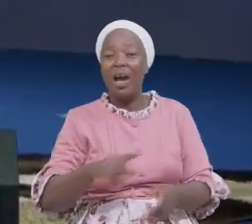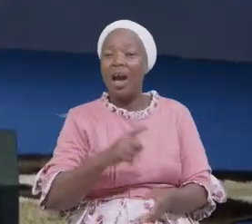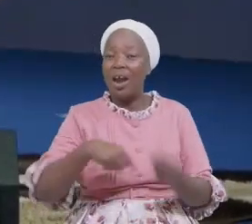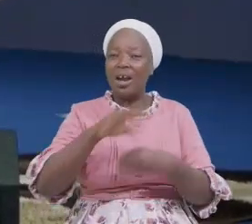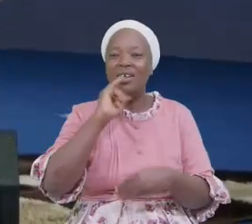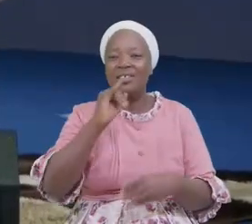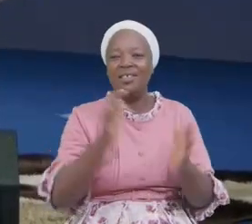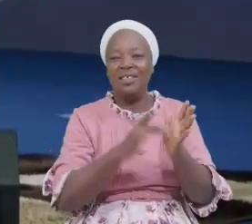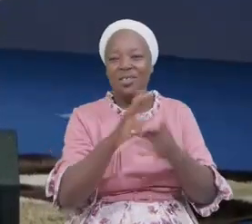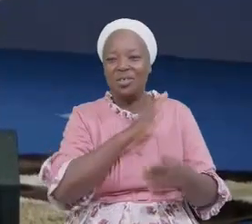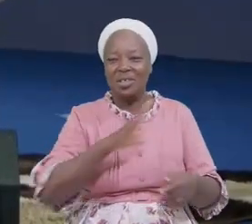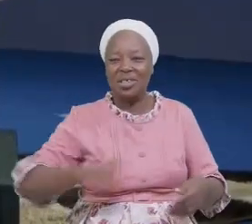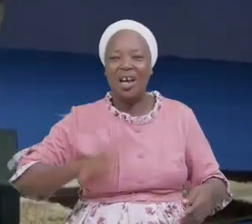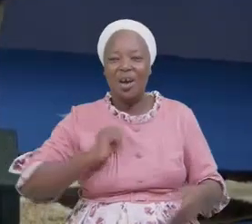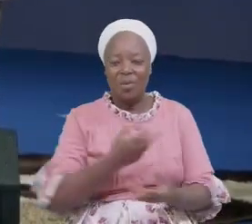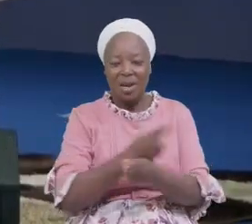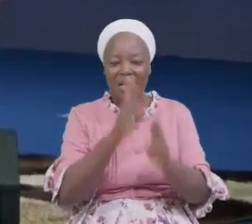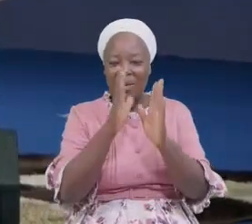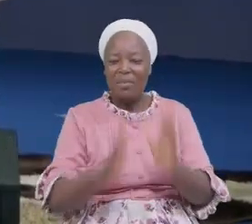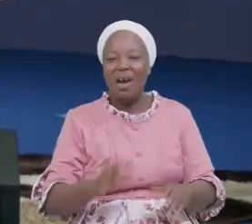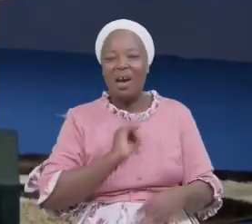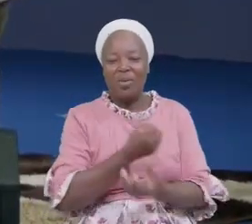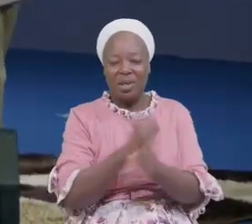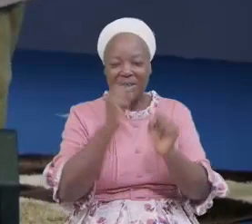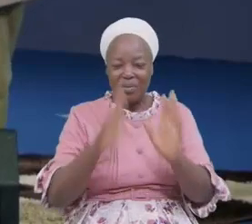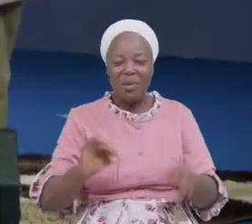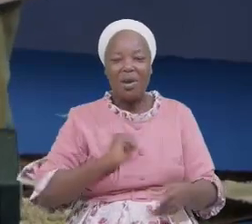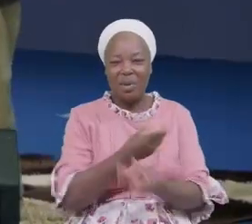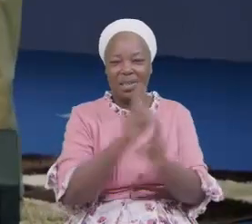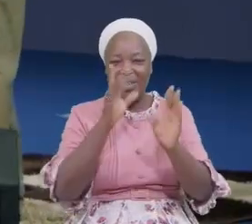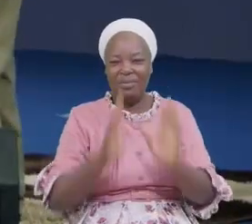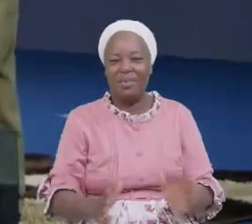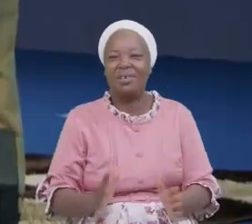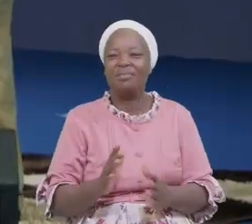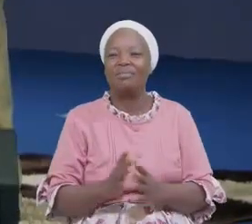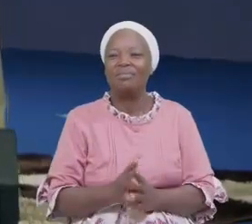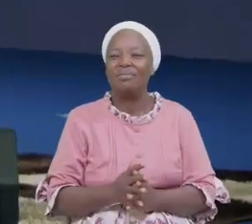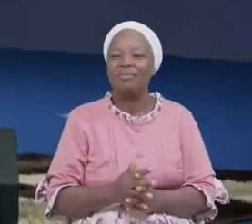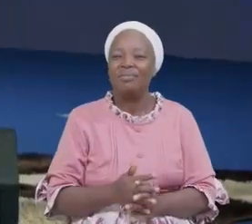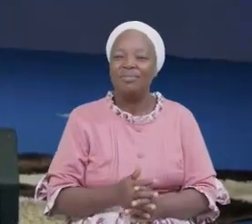Redeemer, our Savior, our Deliverer.